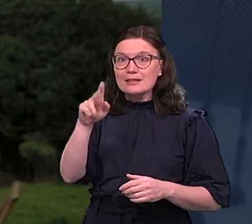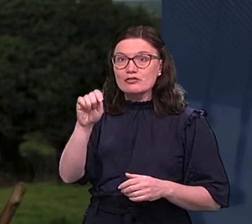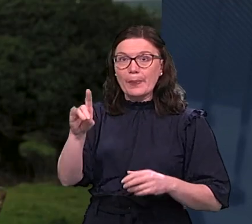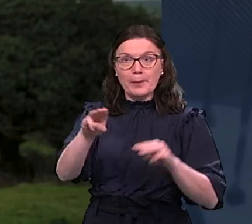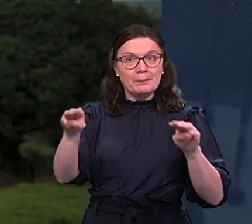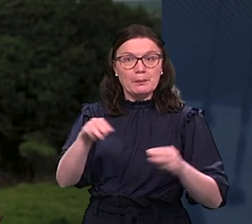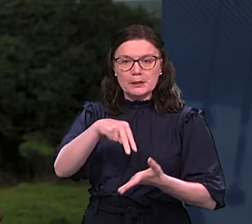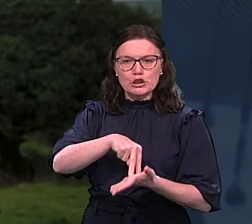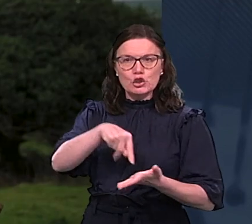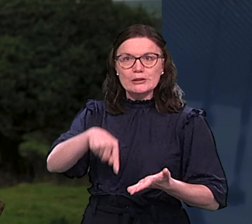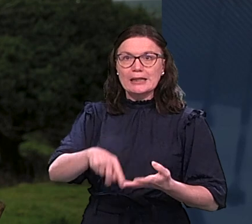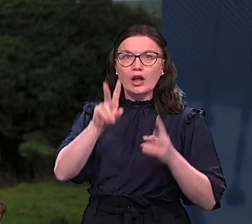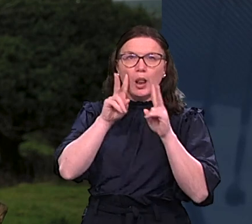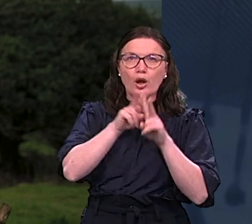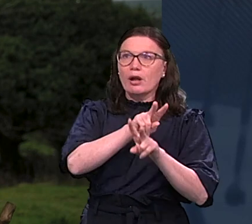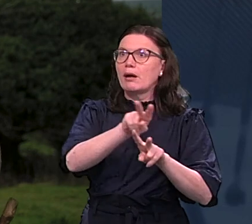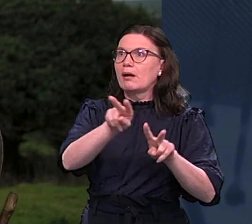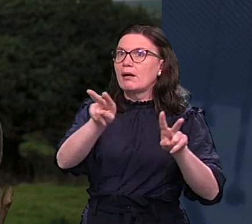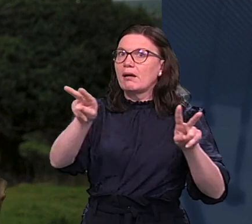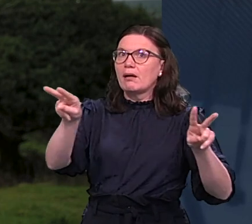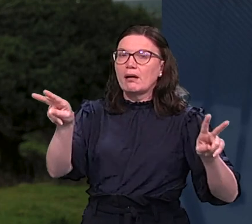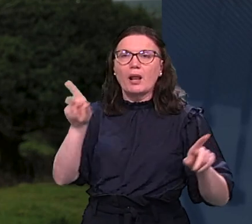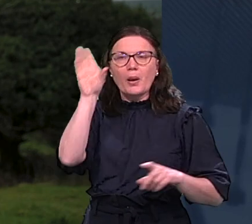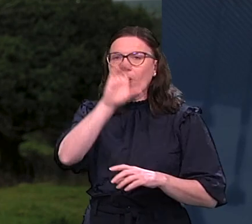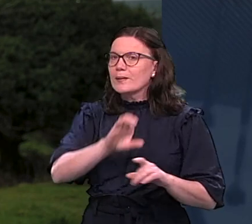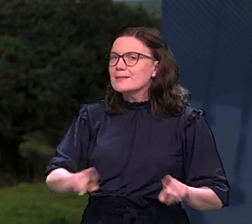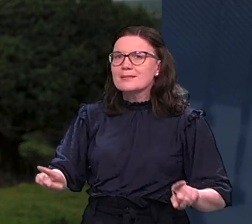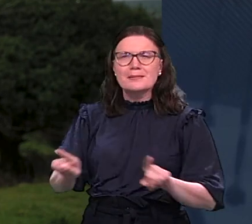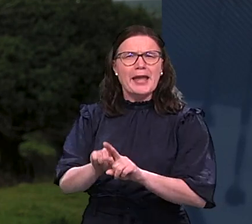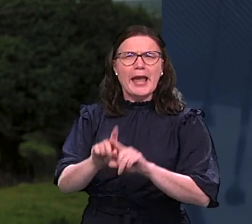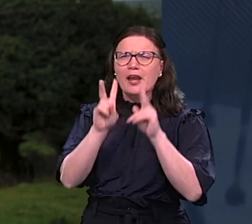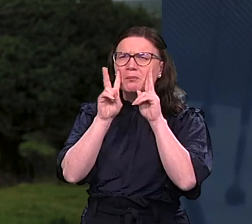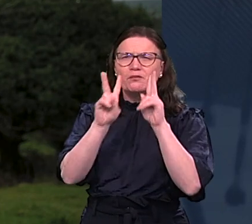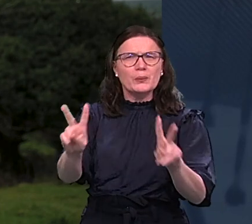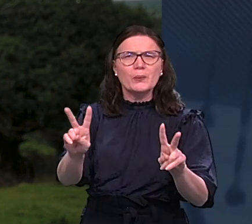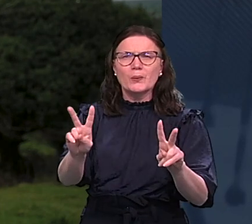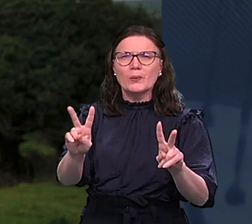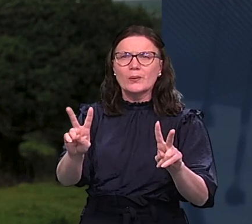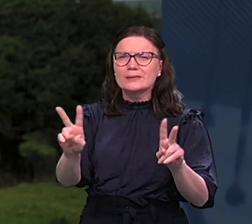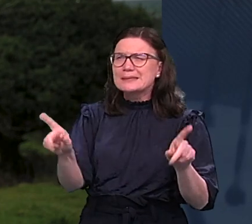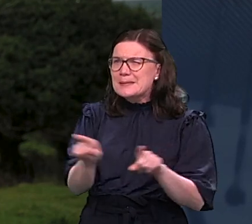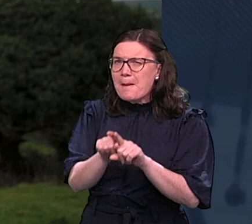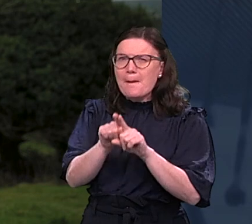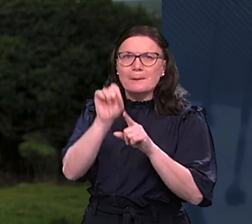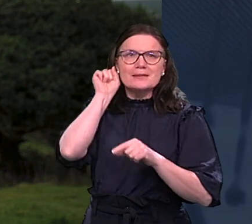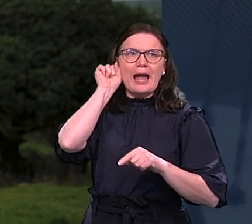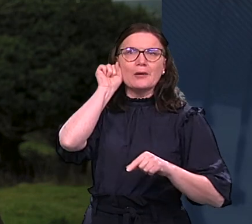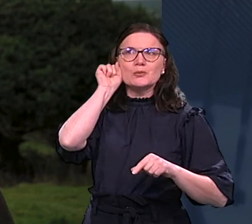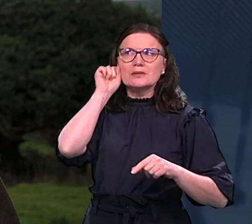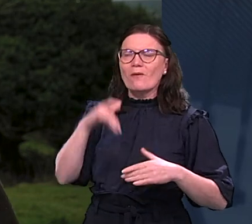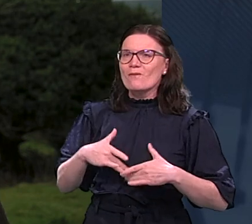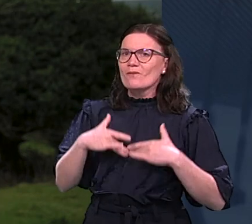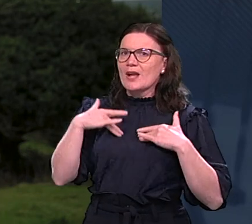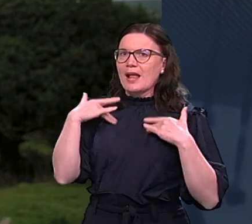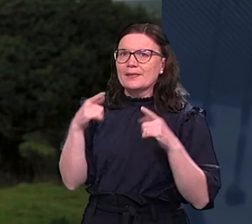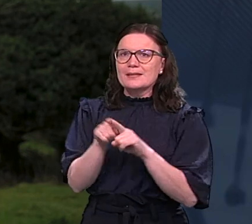looking at the very same thing. More trees, but the very same view, listening to the very same sounds, feeling the very